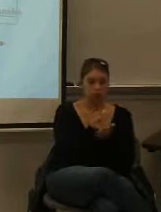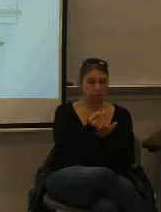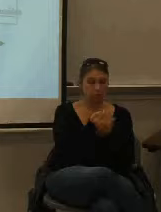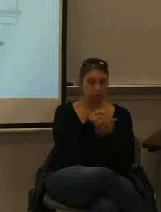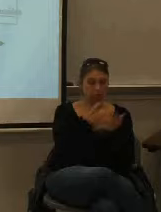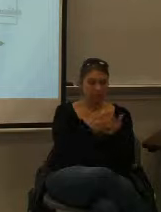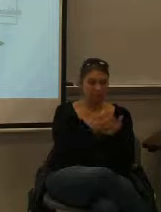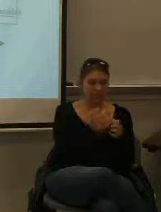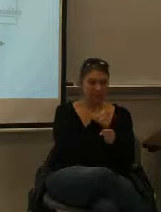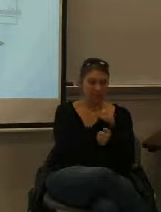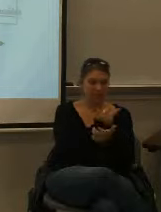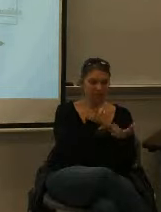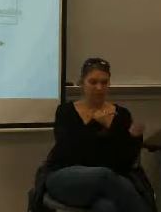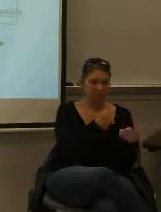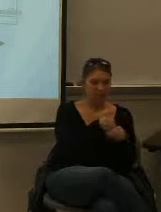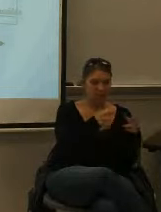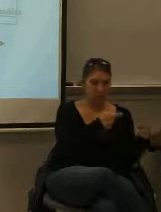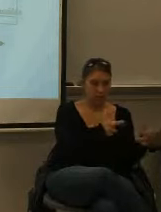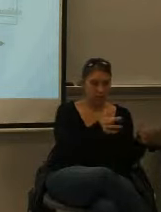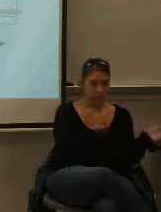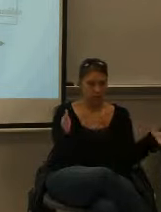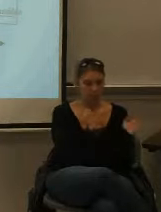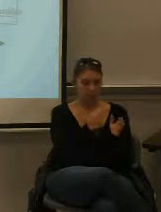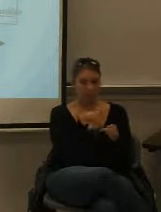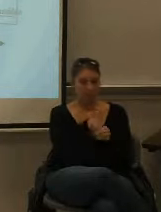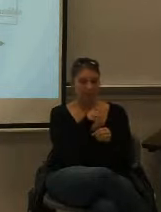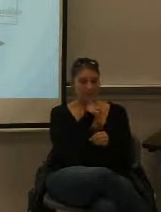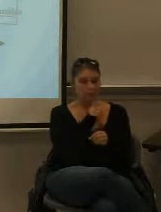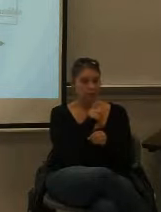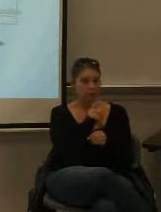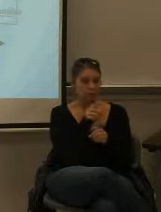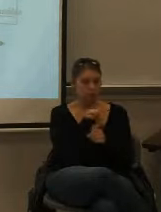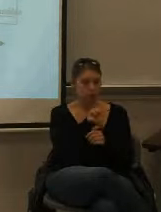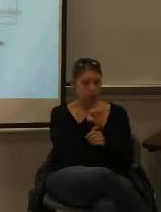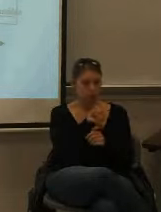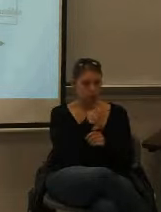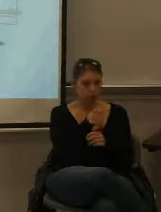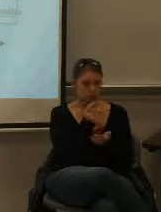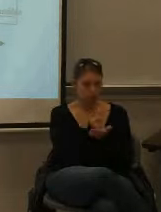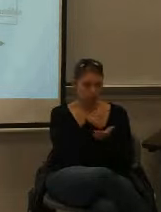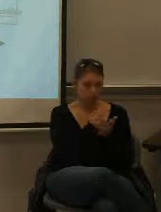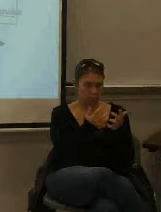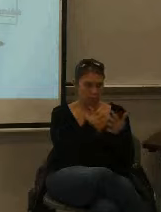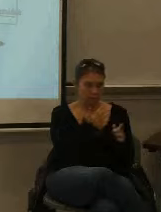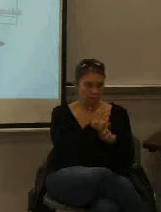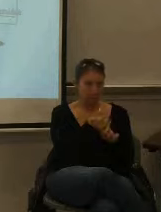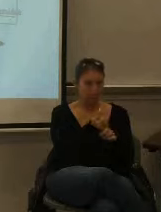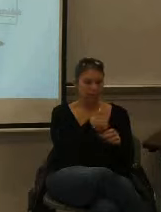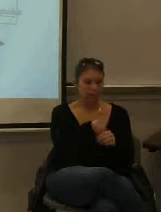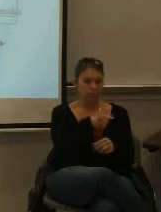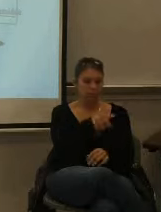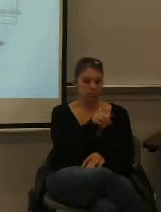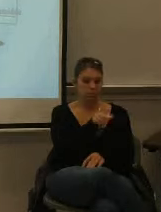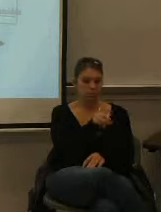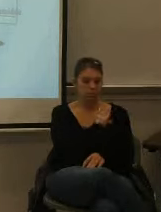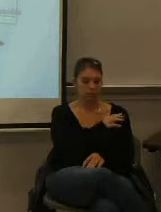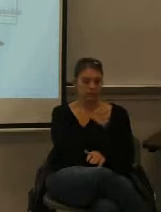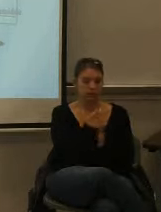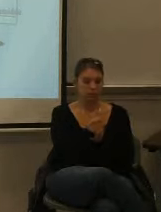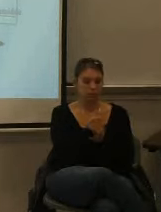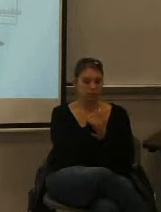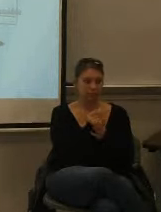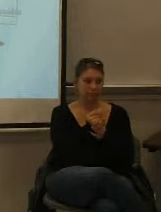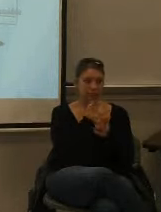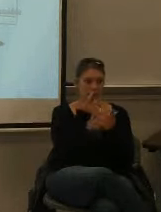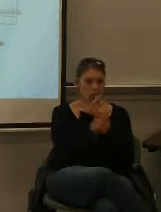that happens in the river and compress it into the actual sewage treatment plant itself in a series of ponds and treatments. And unfortunately, our